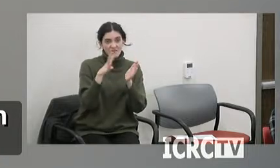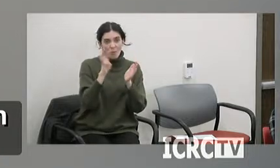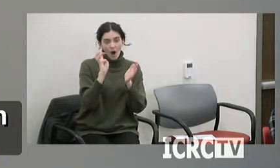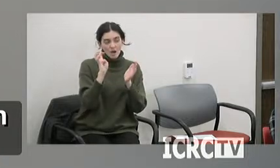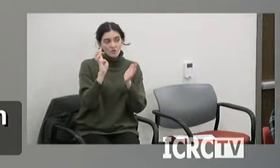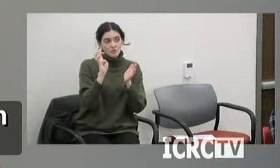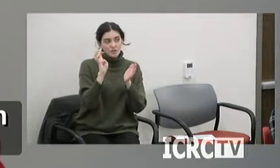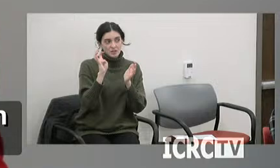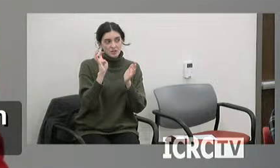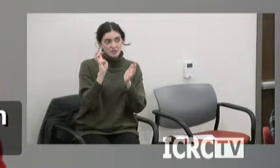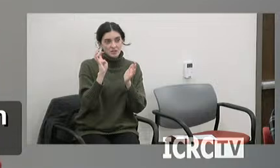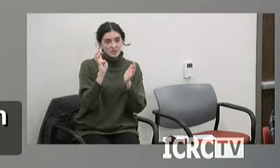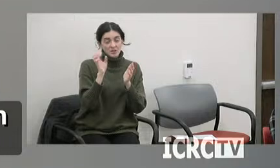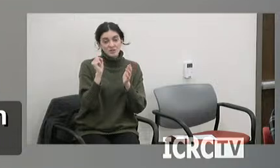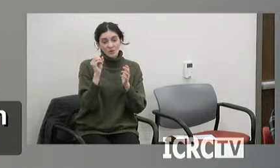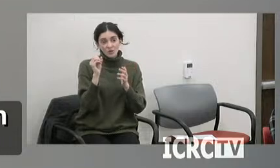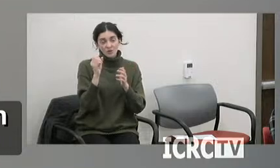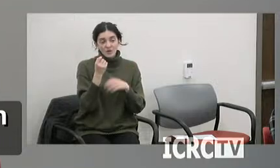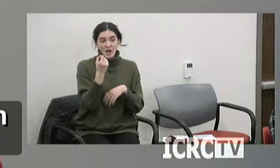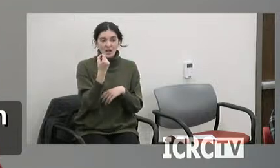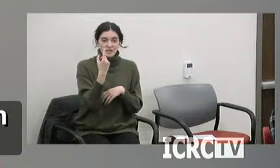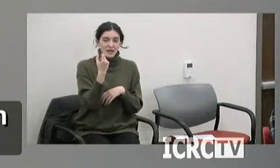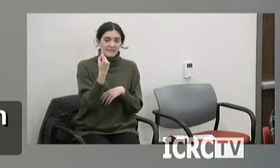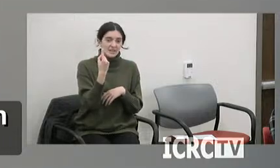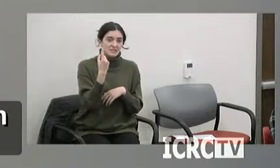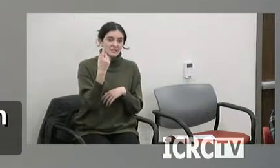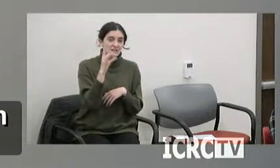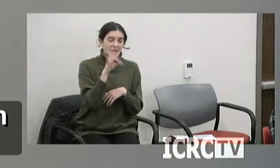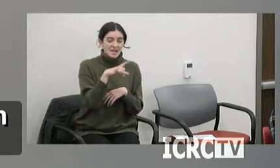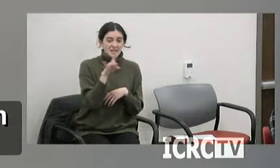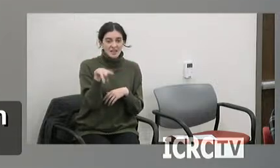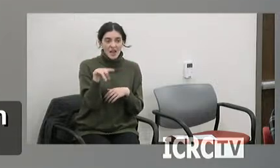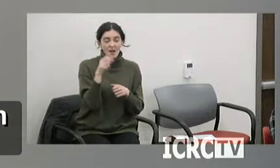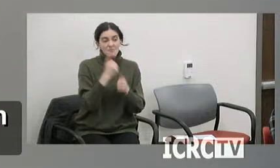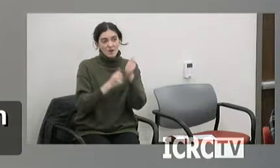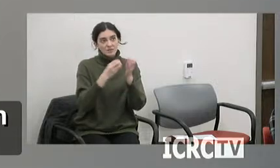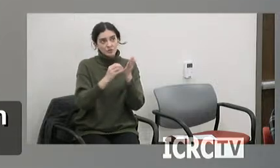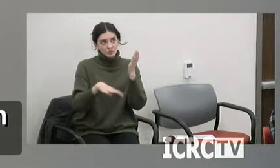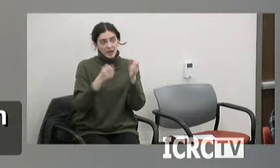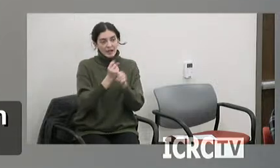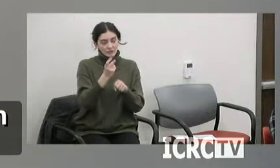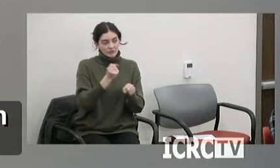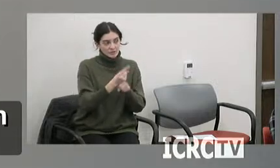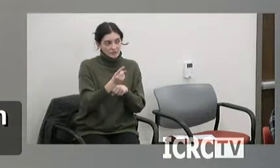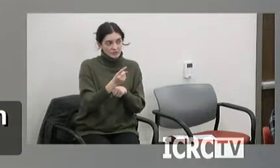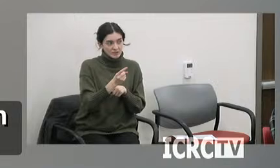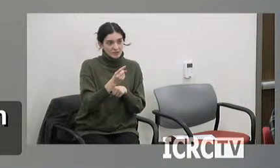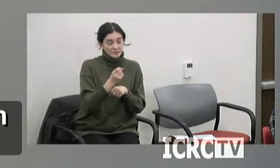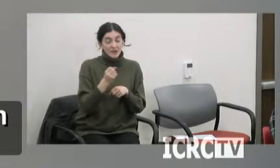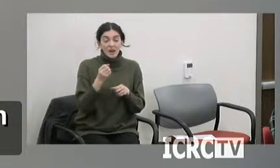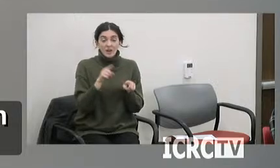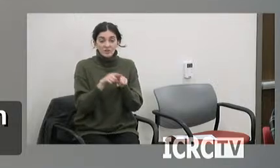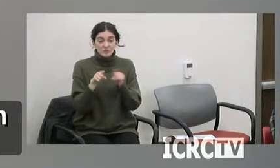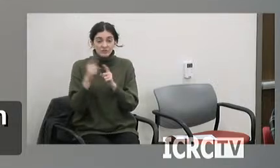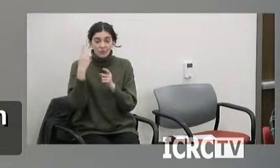59,400, which is $1188 per student per year. And if you aggregate the books out, they were $15. Some of them